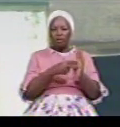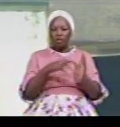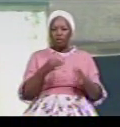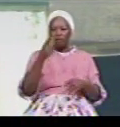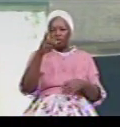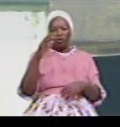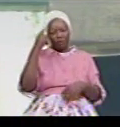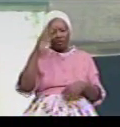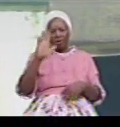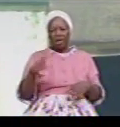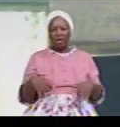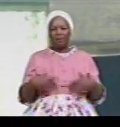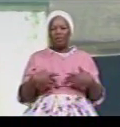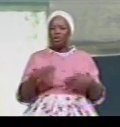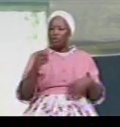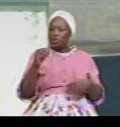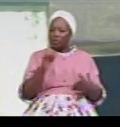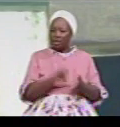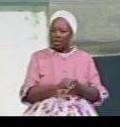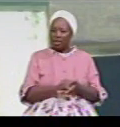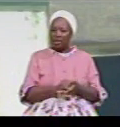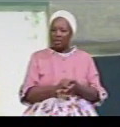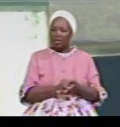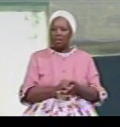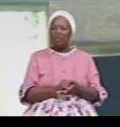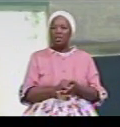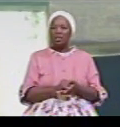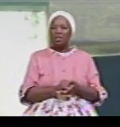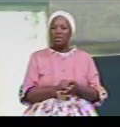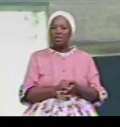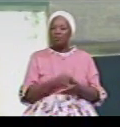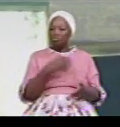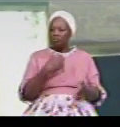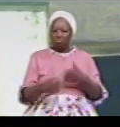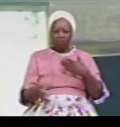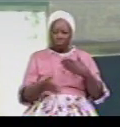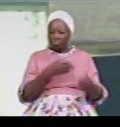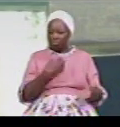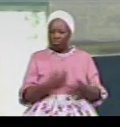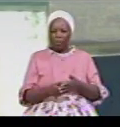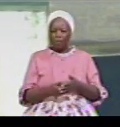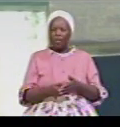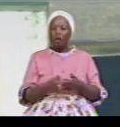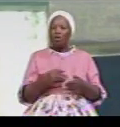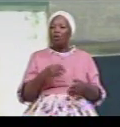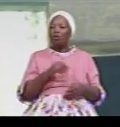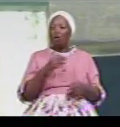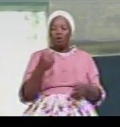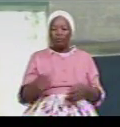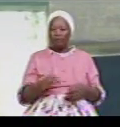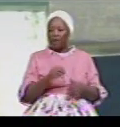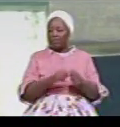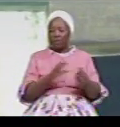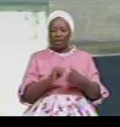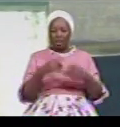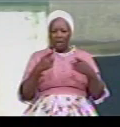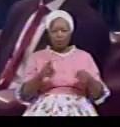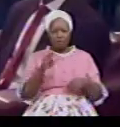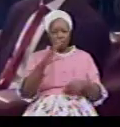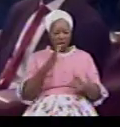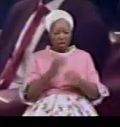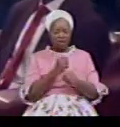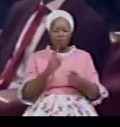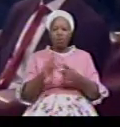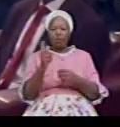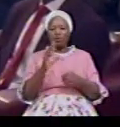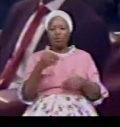your life, so that in spite of everything that happens, you'll get to where you ought to get